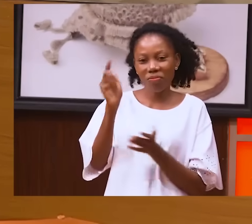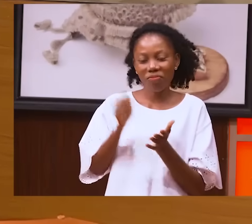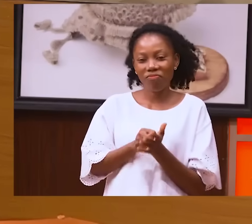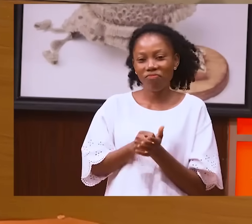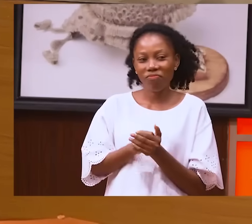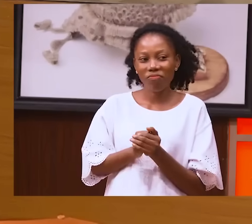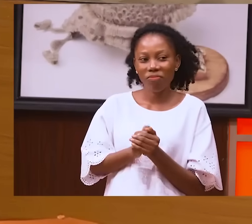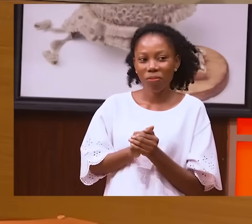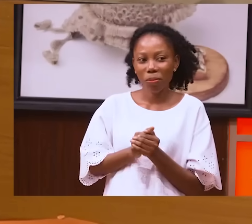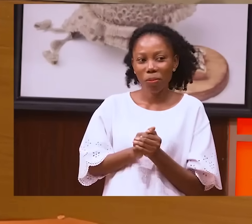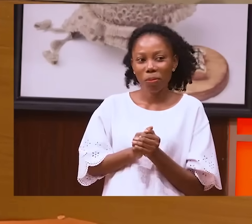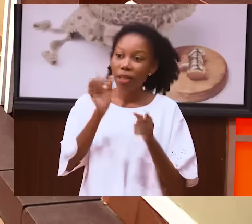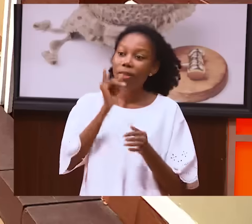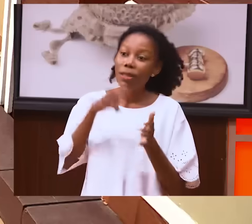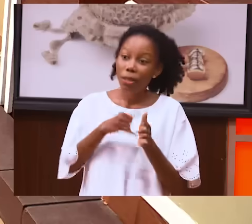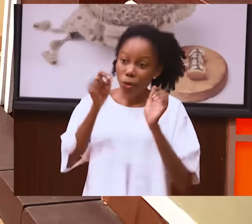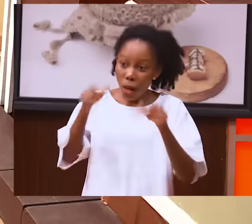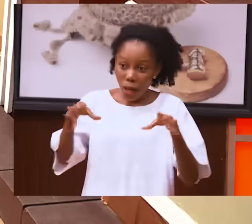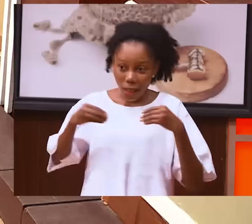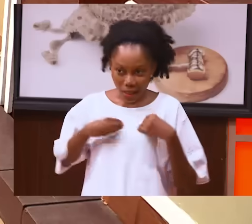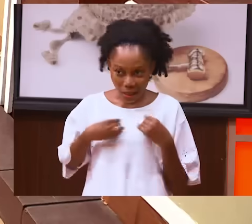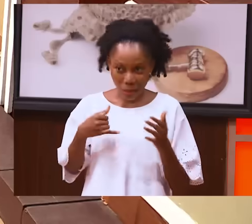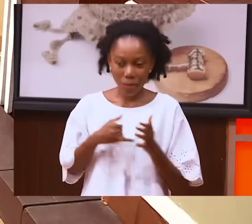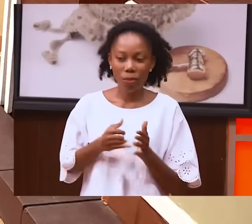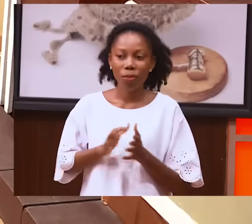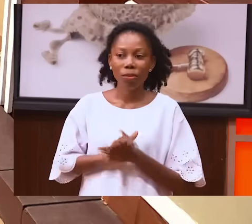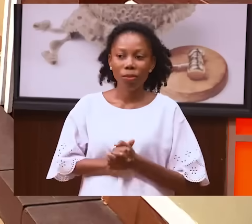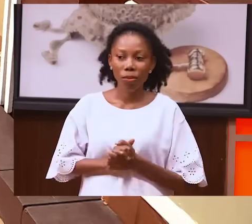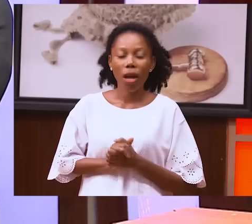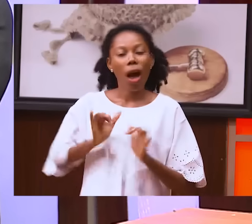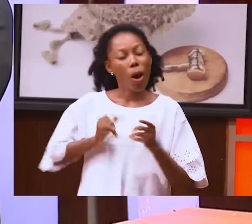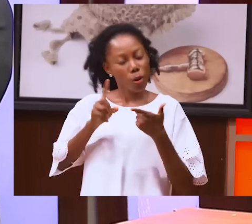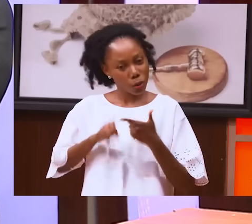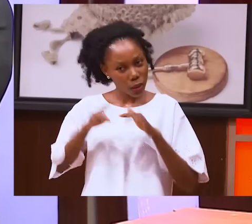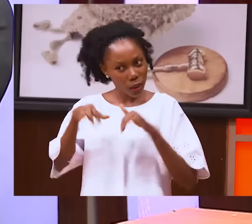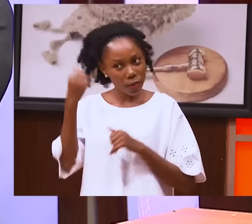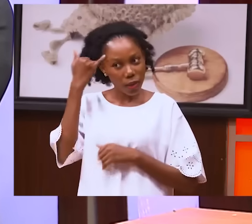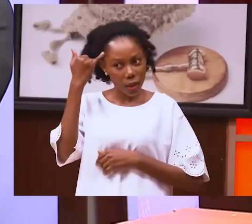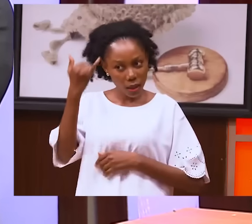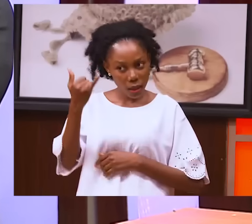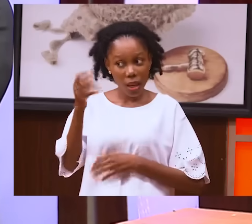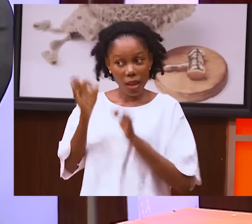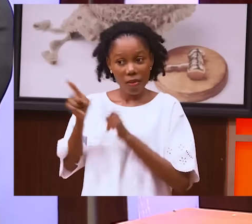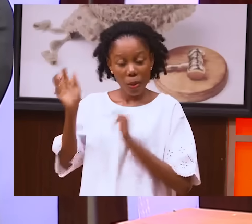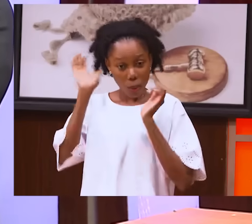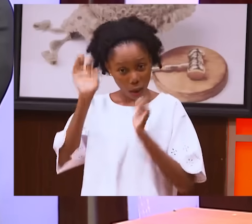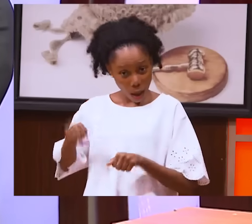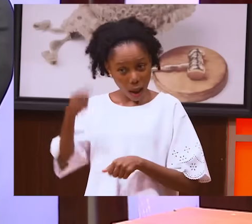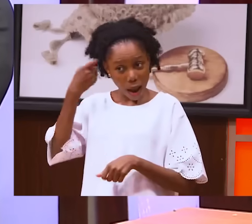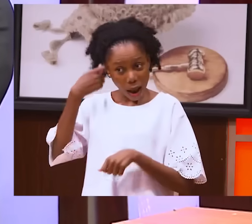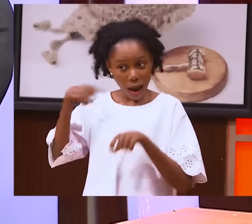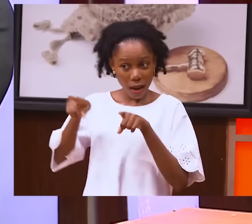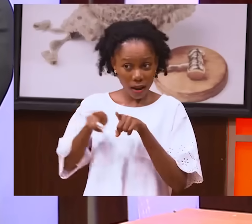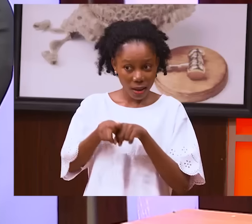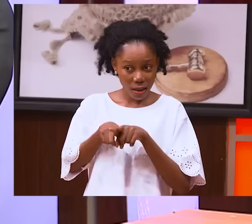50,000 naira. Yes, ma'am. I want to suggest if he would agree,